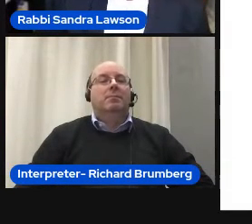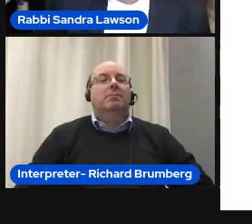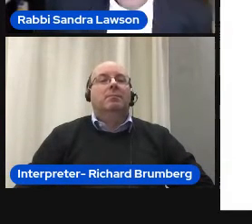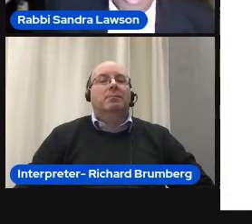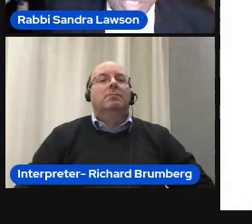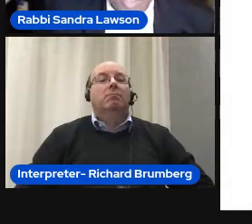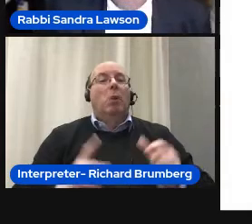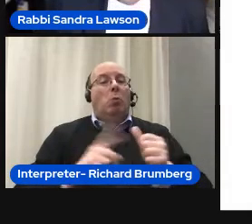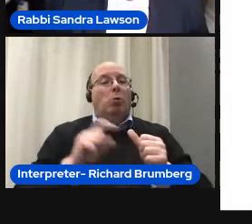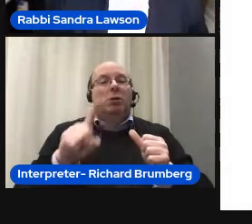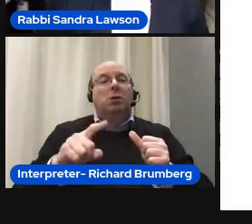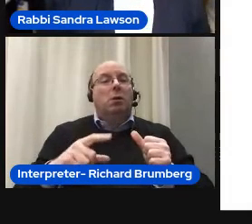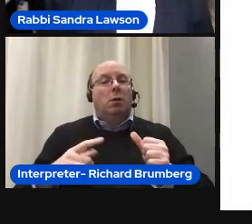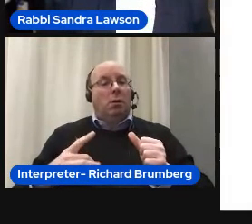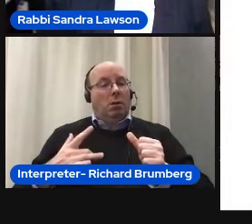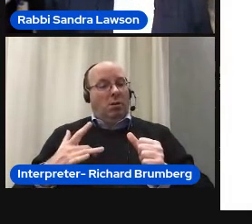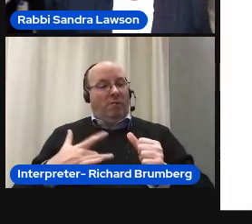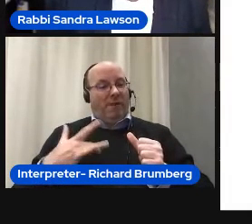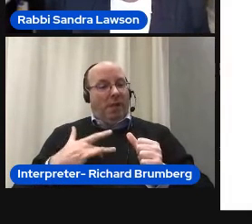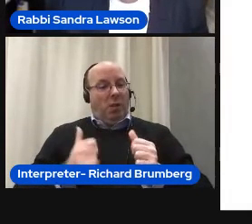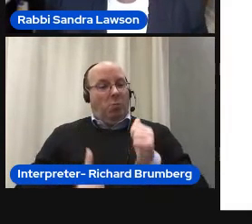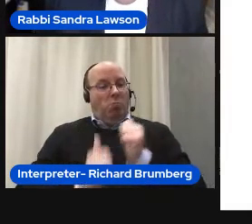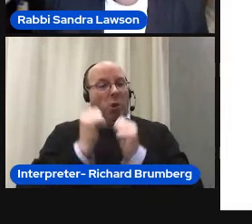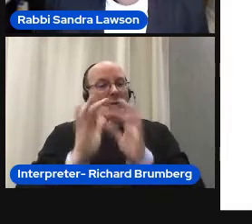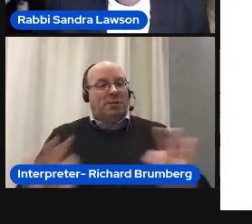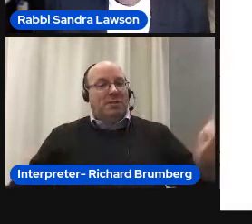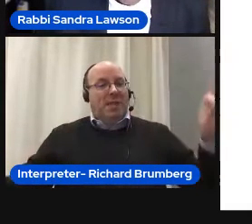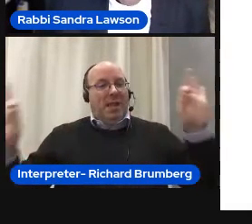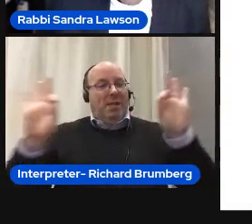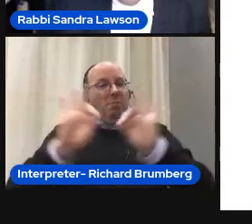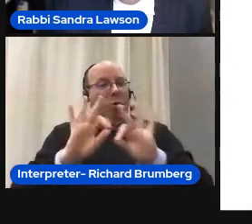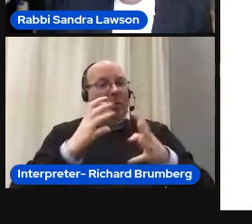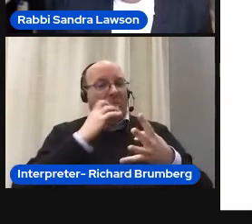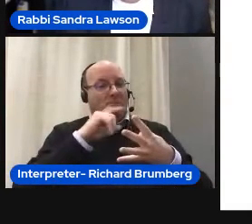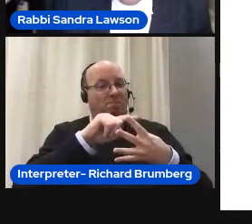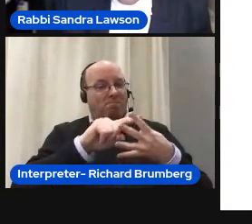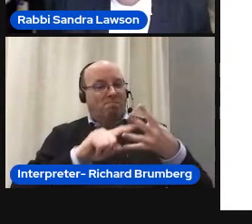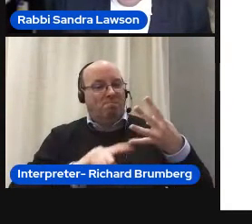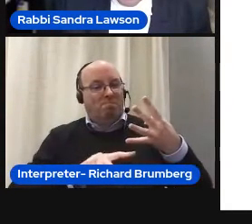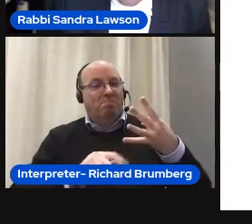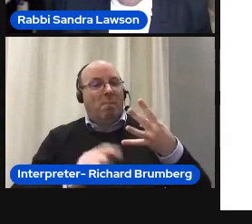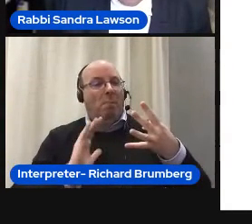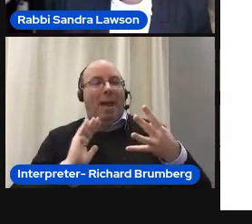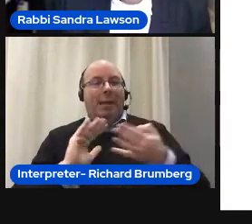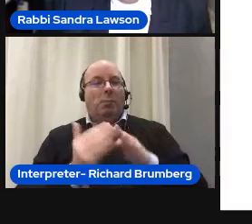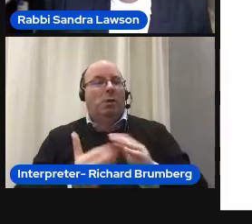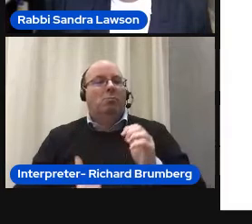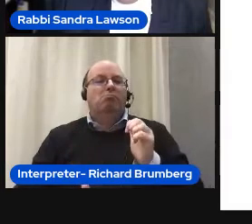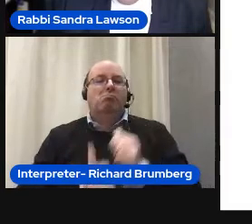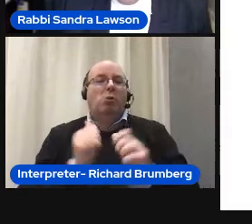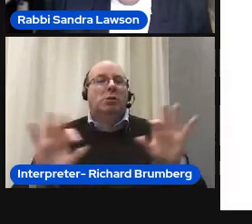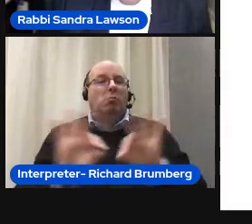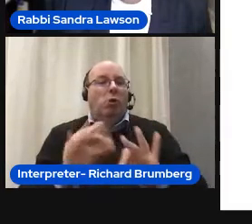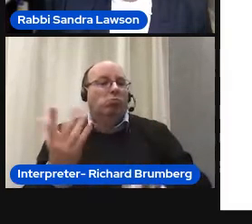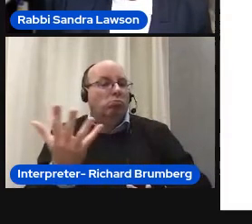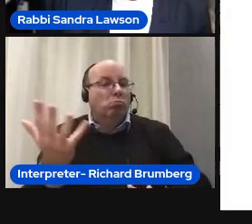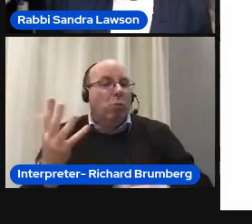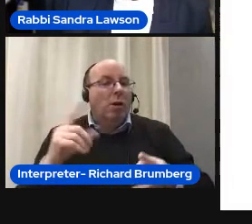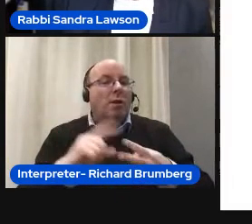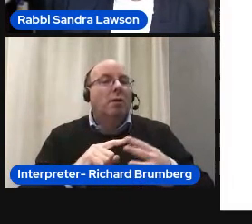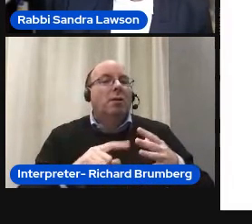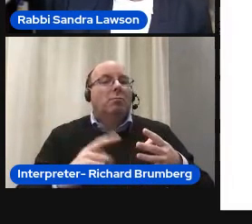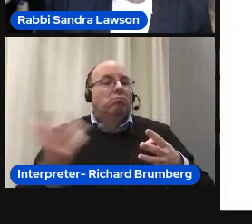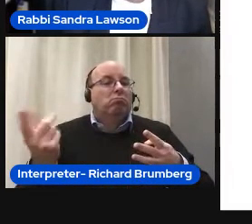So the first question, which one of these values is the biggest focus for your community? Is it justice,